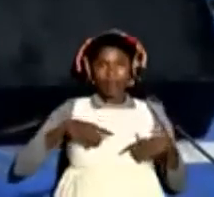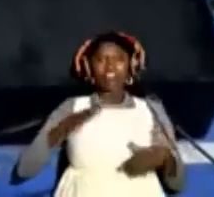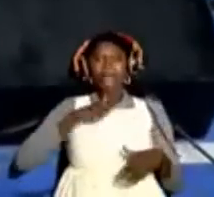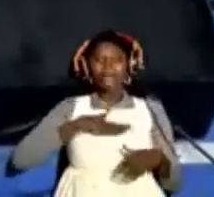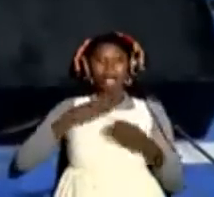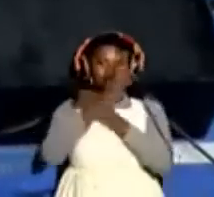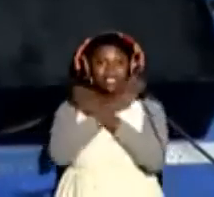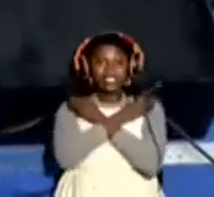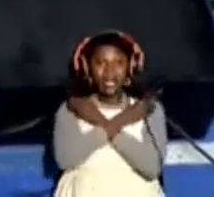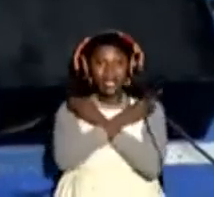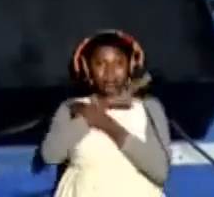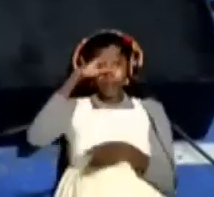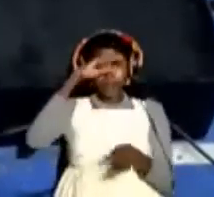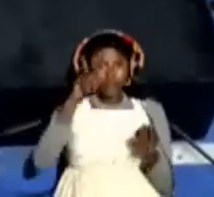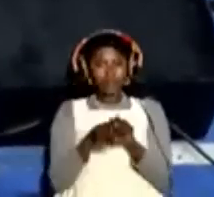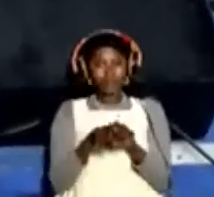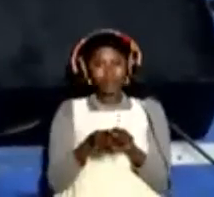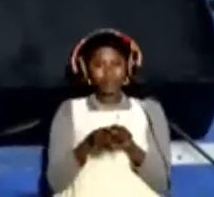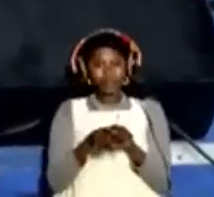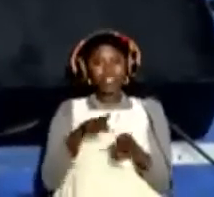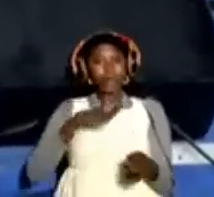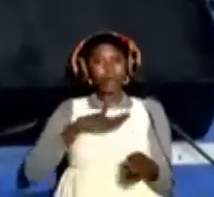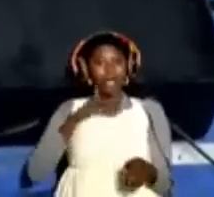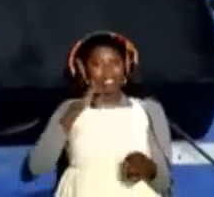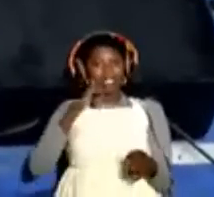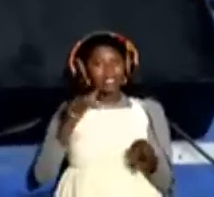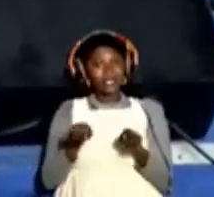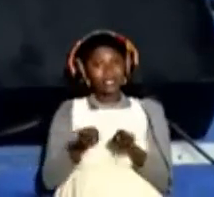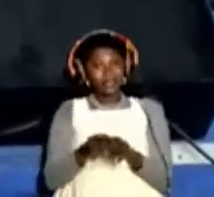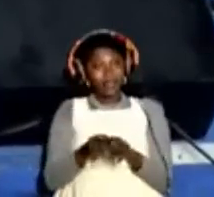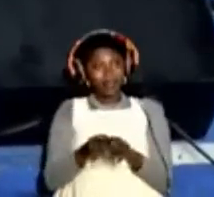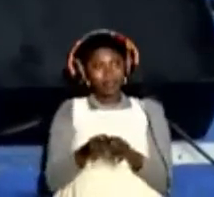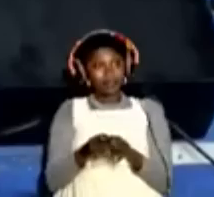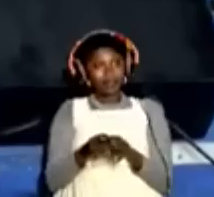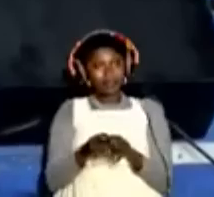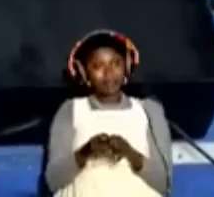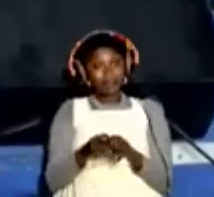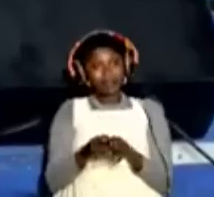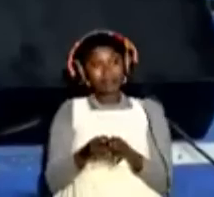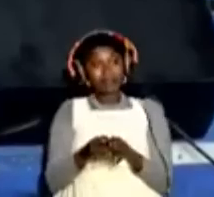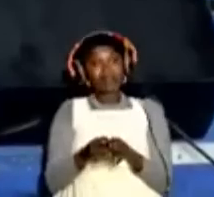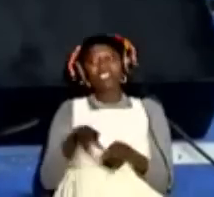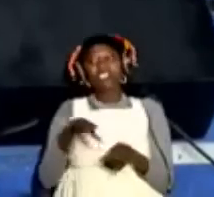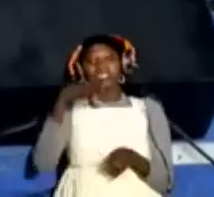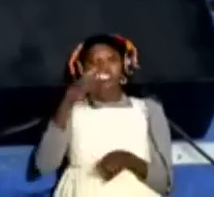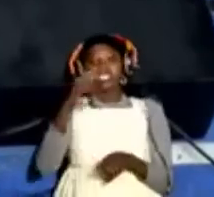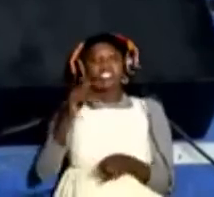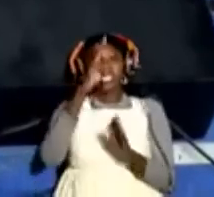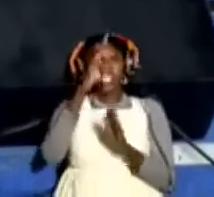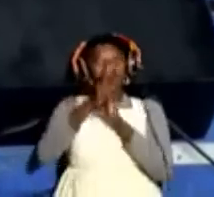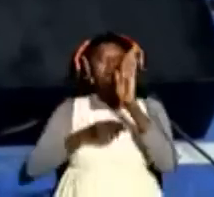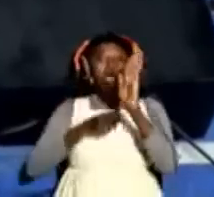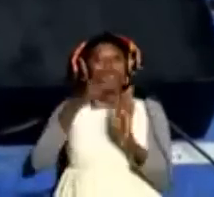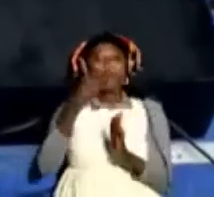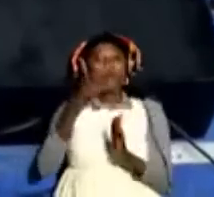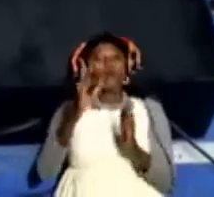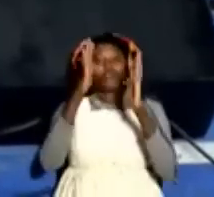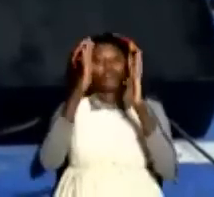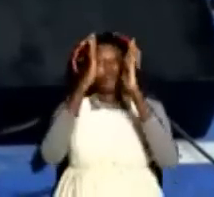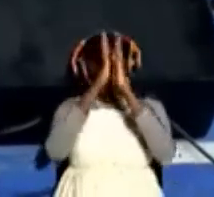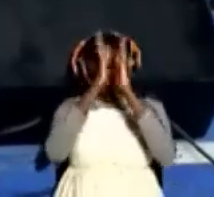My dear brother, my dear sister, the hour of prayer is here.